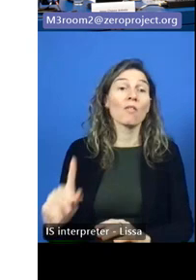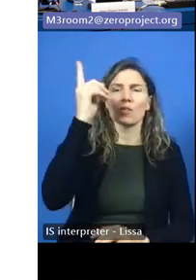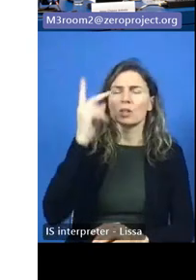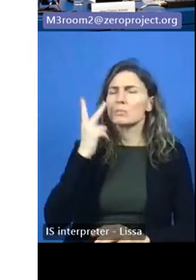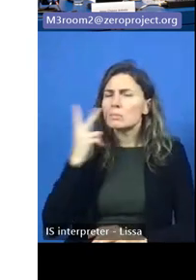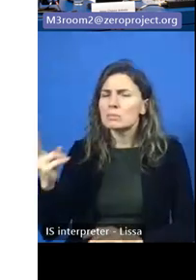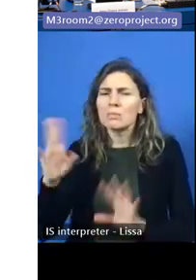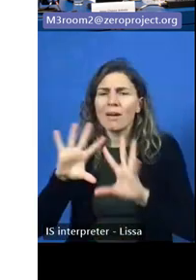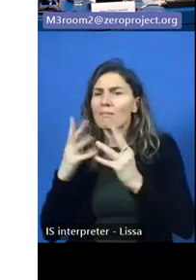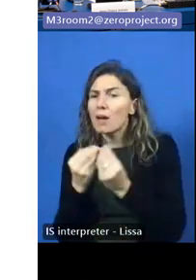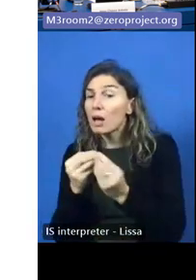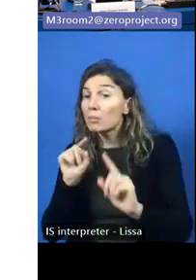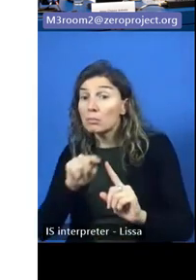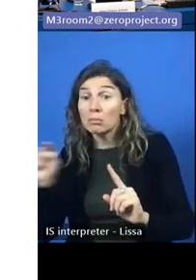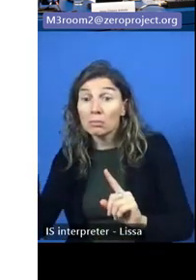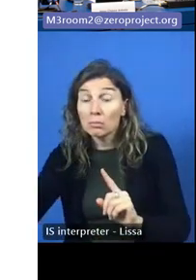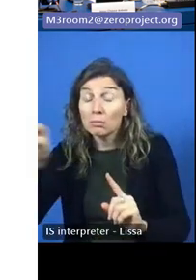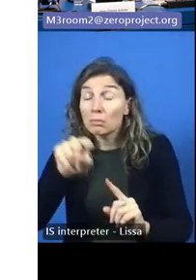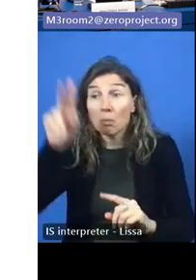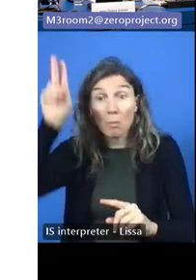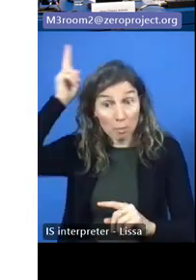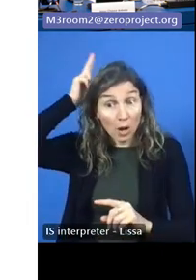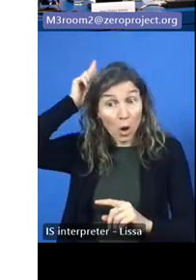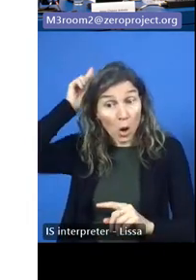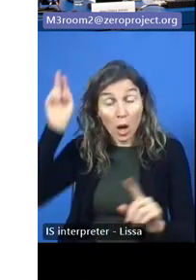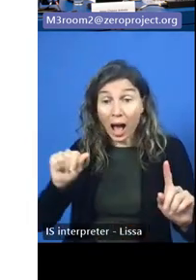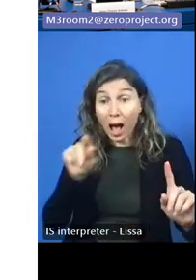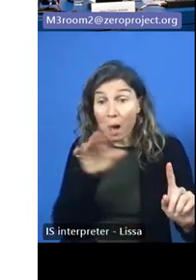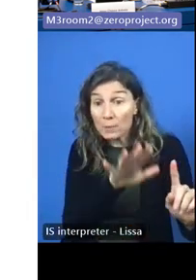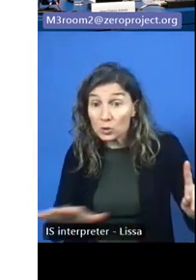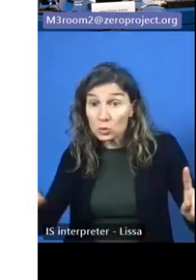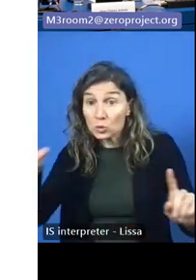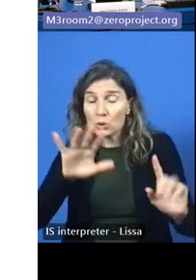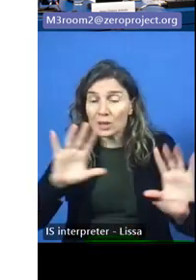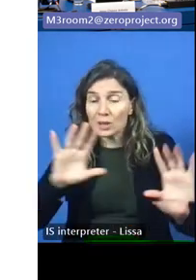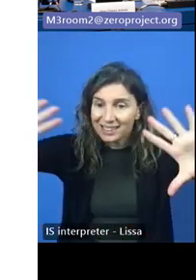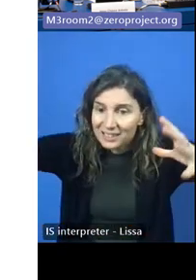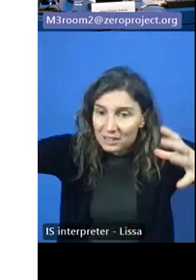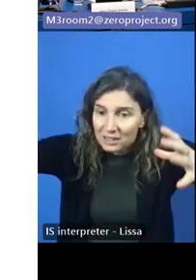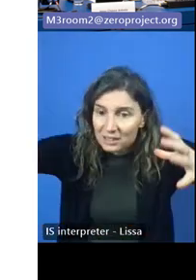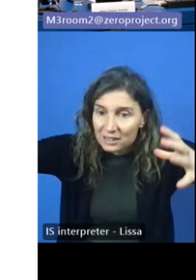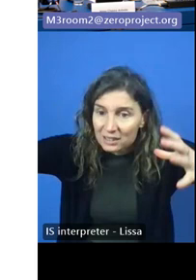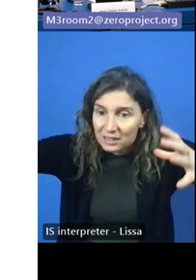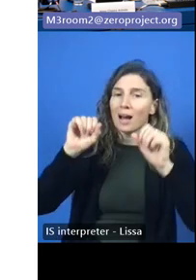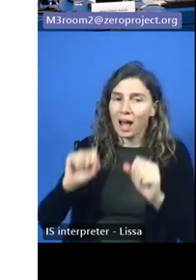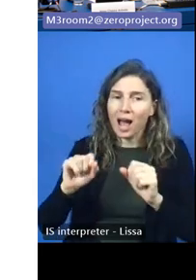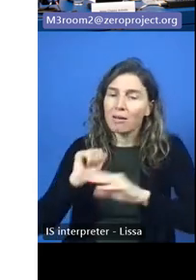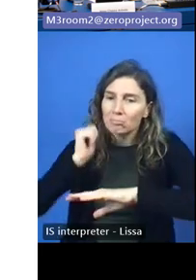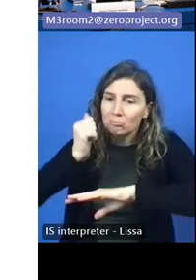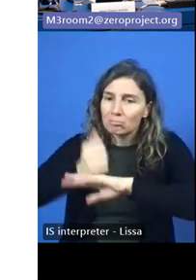in the Amazonian regions of Peru and trying to congregate them in order to create these communities. And